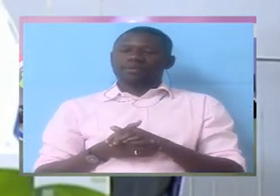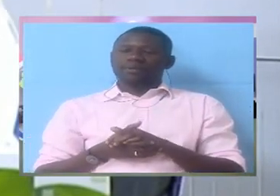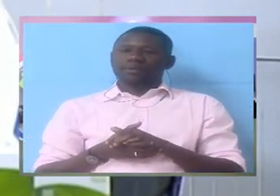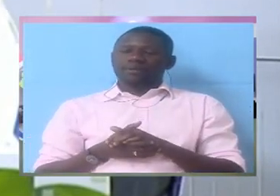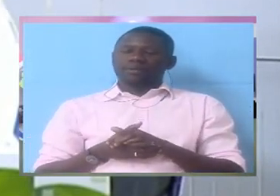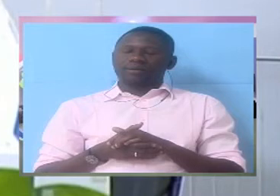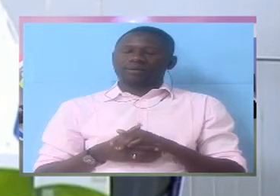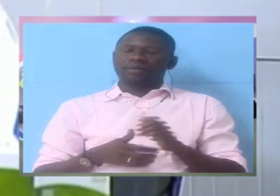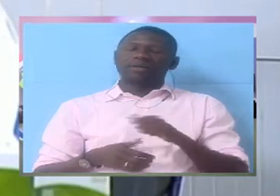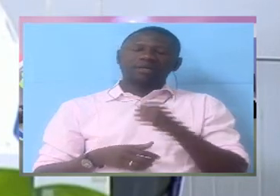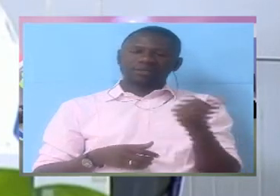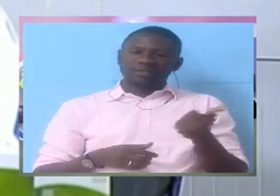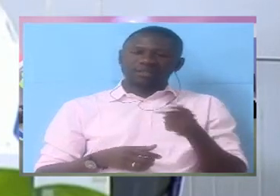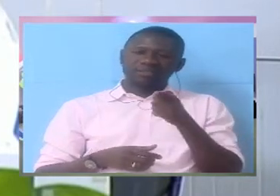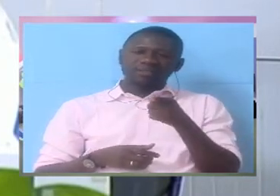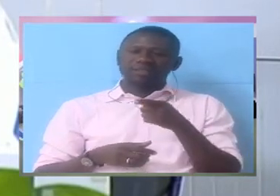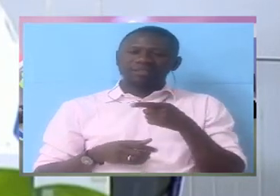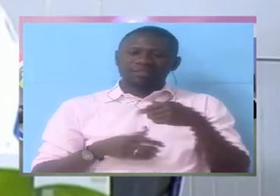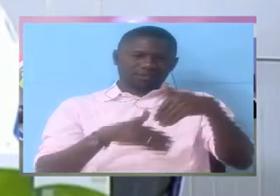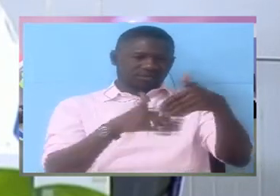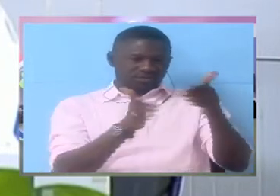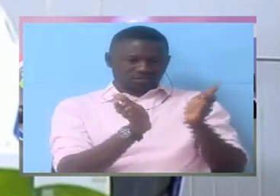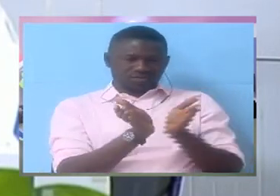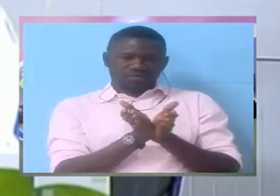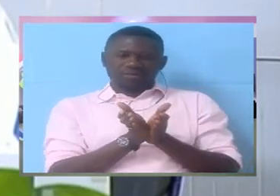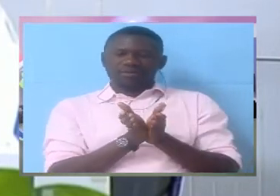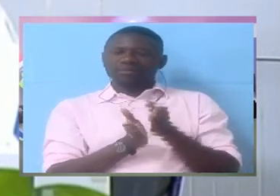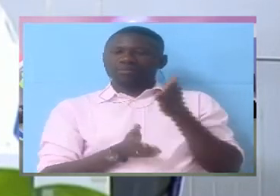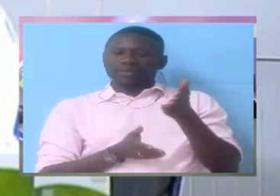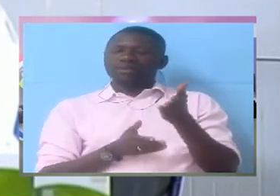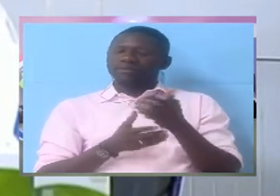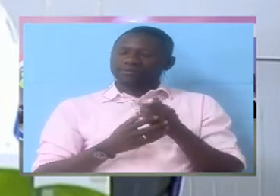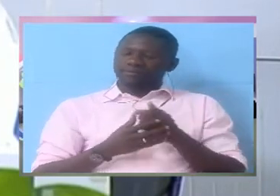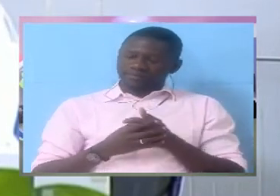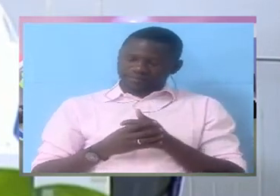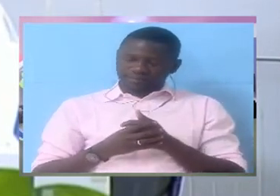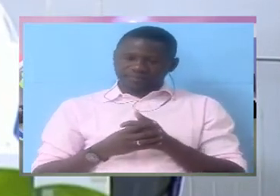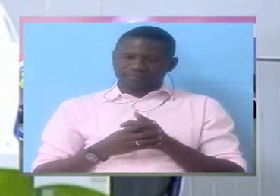this compartment. Andum sapolu bije.